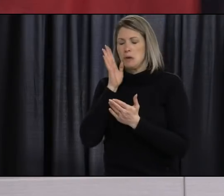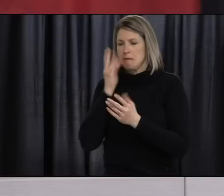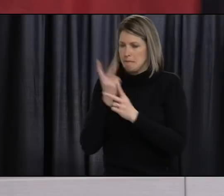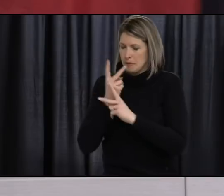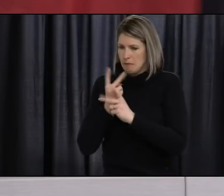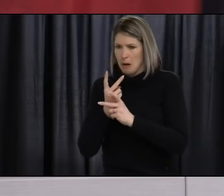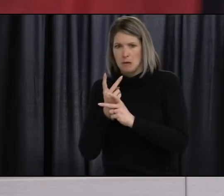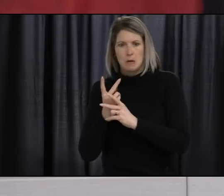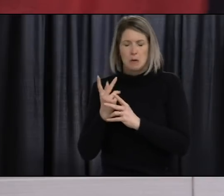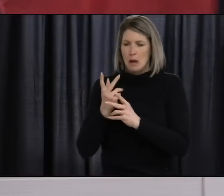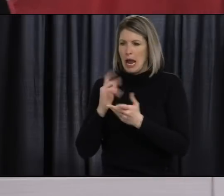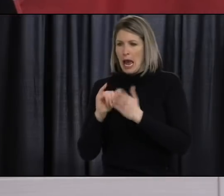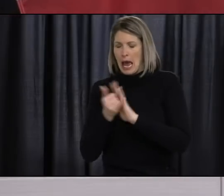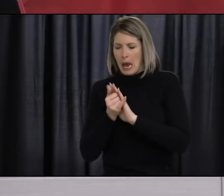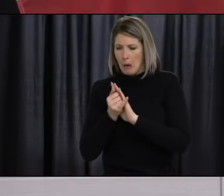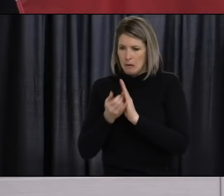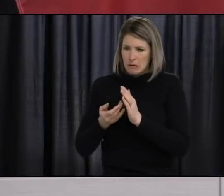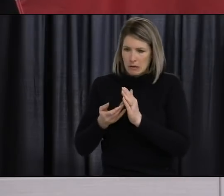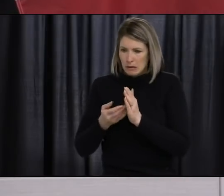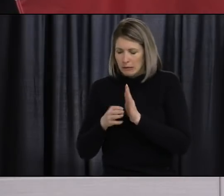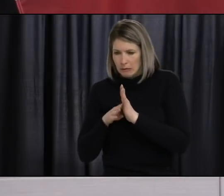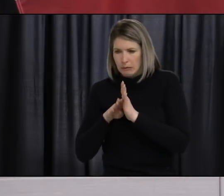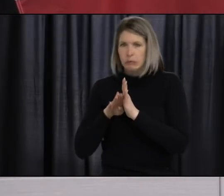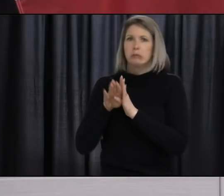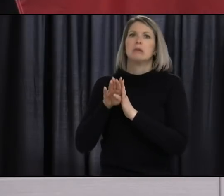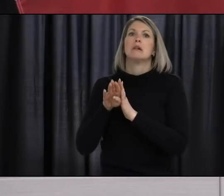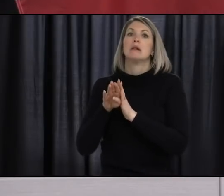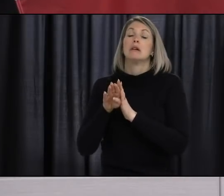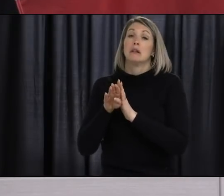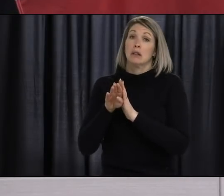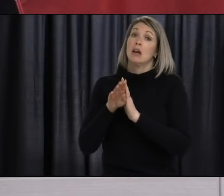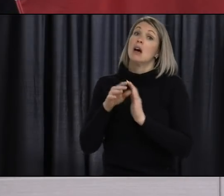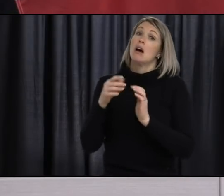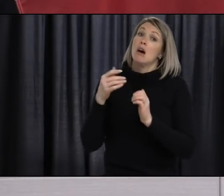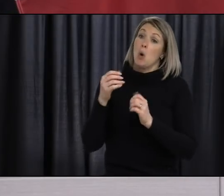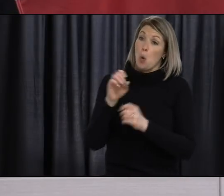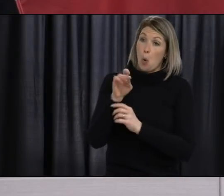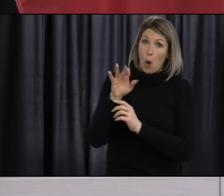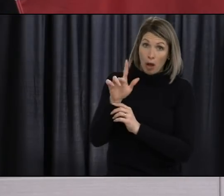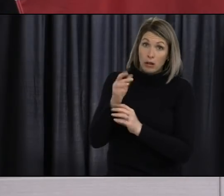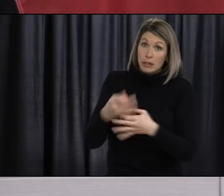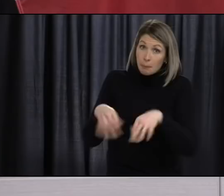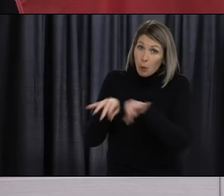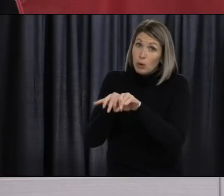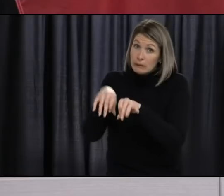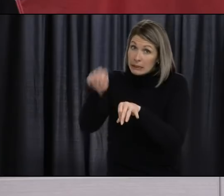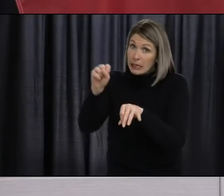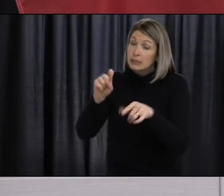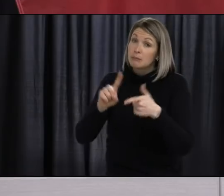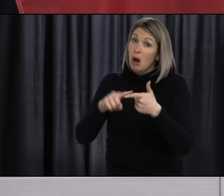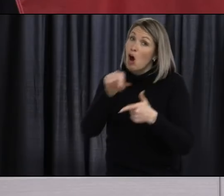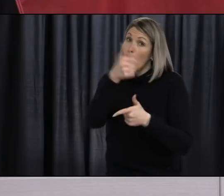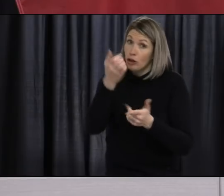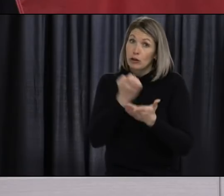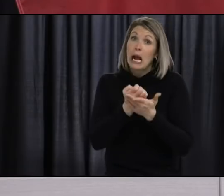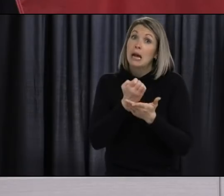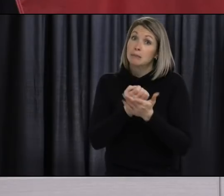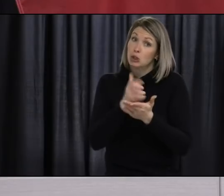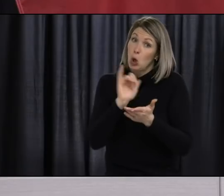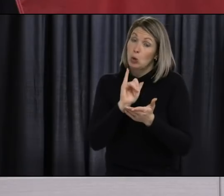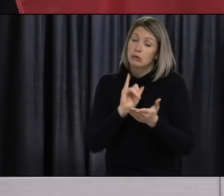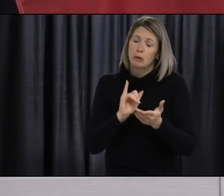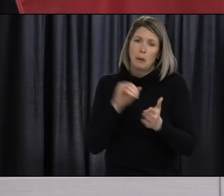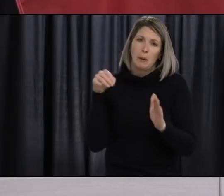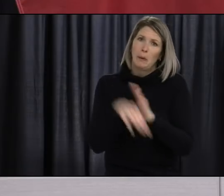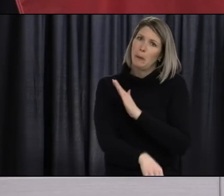but all the other collapse in revenues that we're seeing are in Newfoundland and Labrador. I will say that, we've been we're having some good discussions